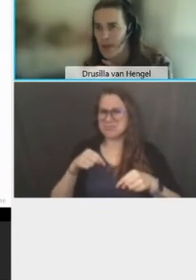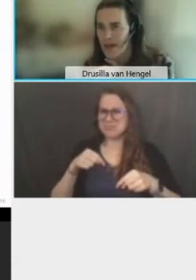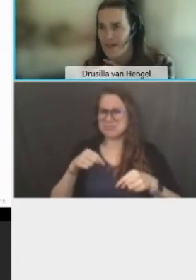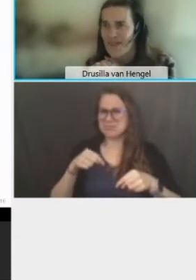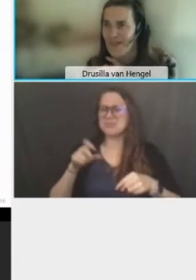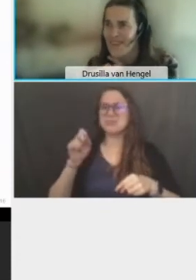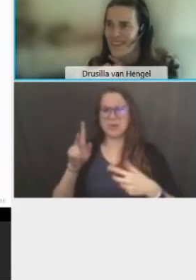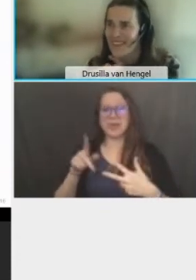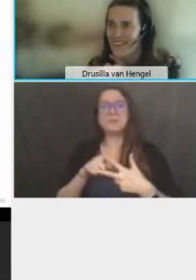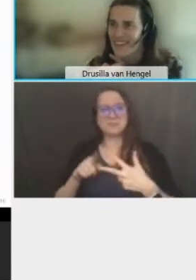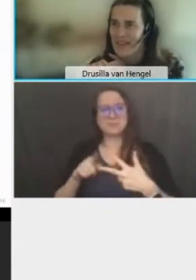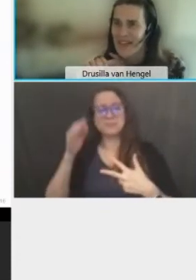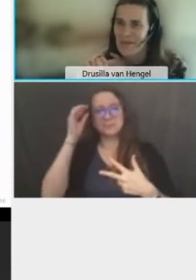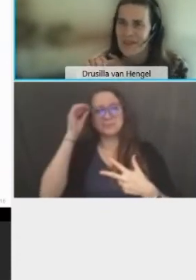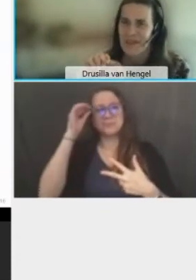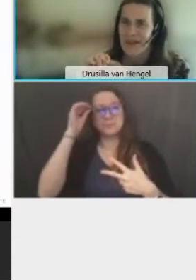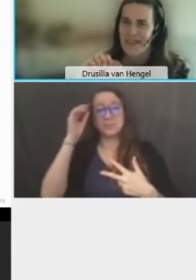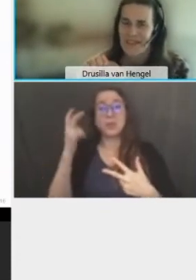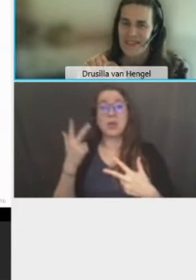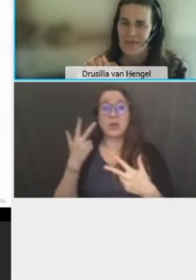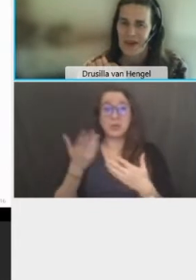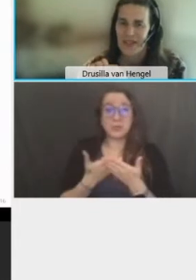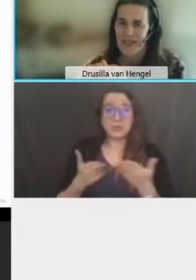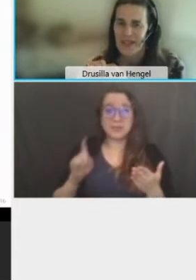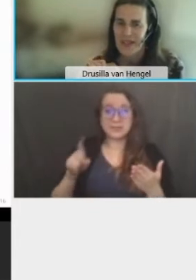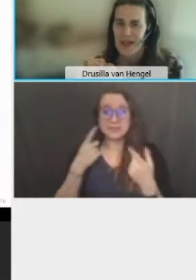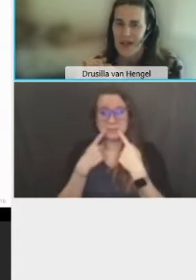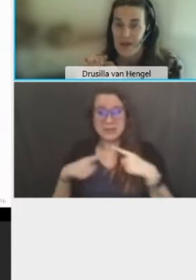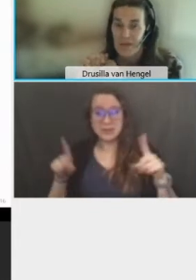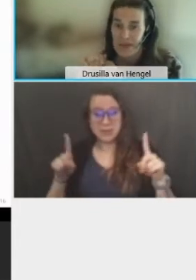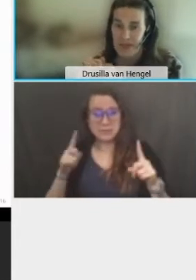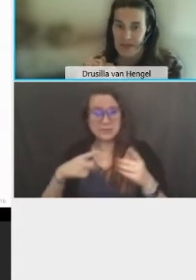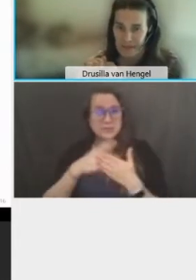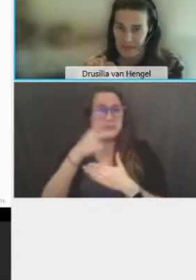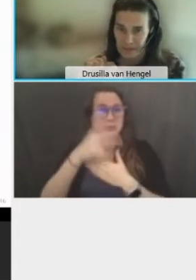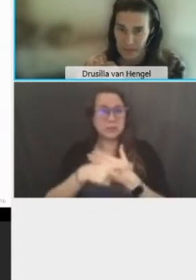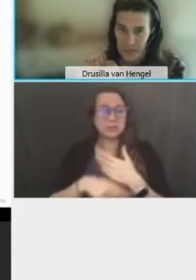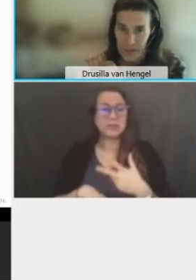3 parts. There are 3 things that need to be accomplished by this project: